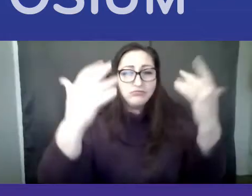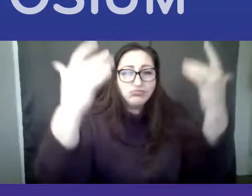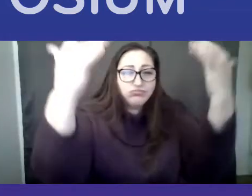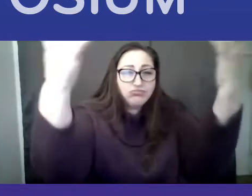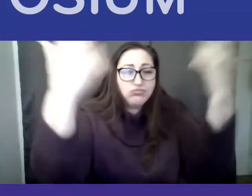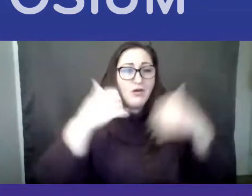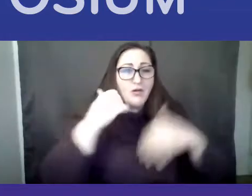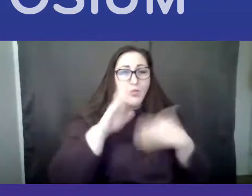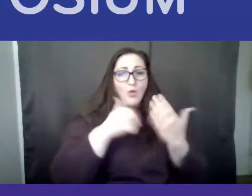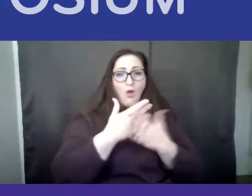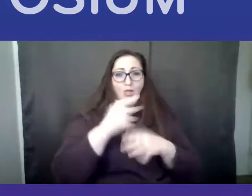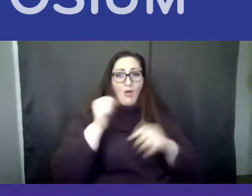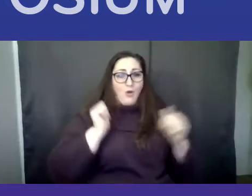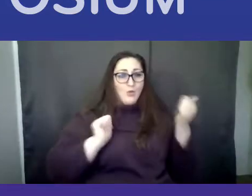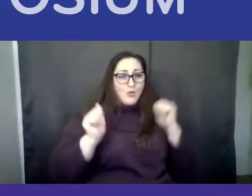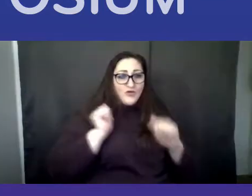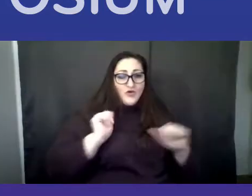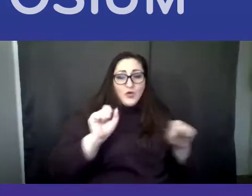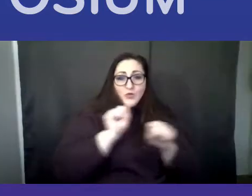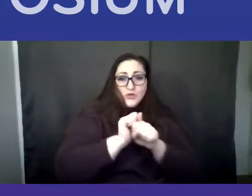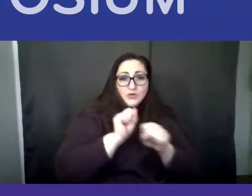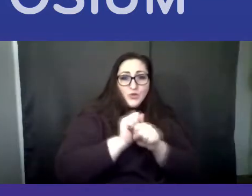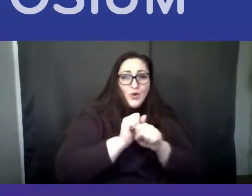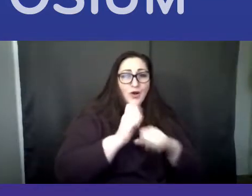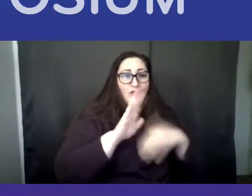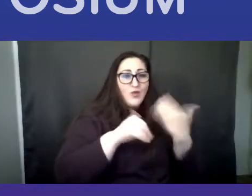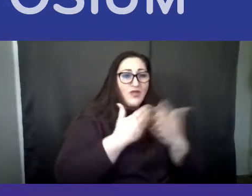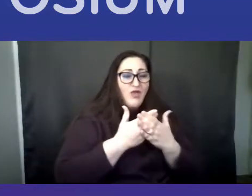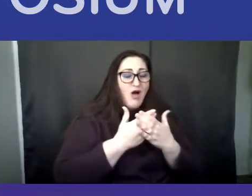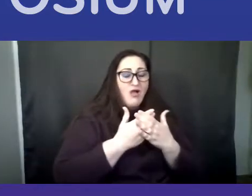through our wrestlings and ruminations,